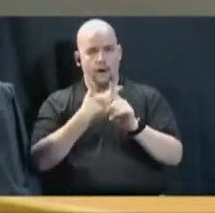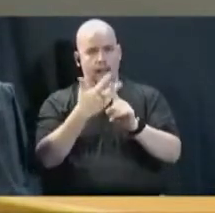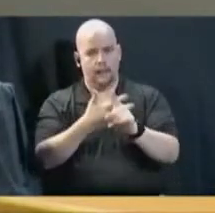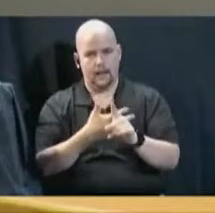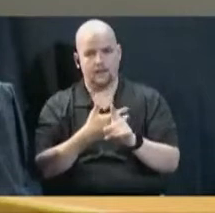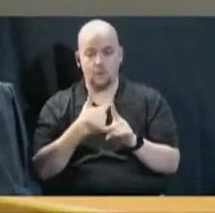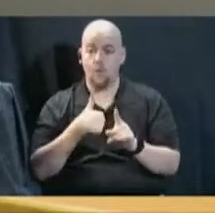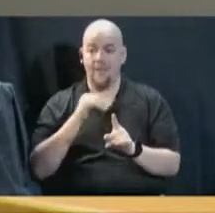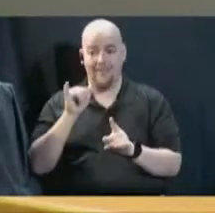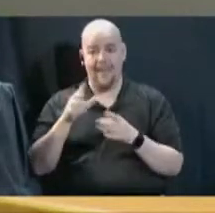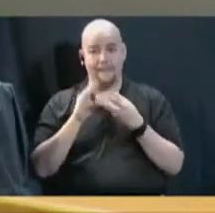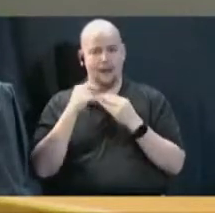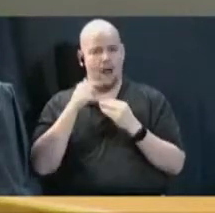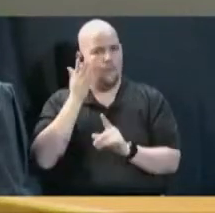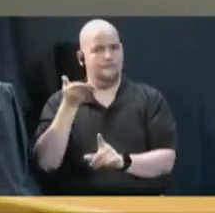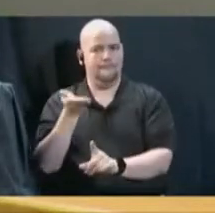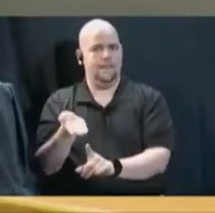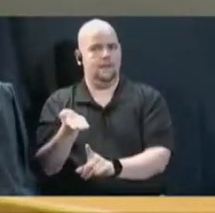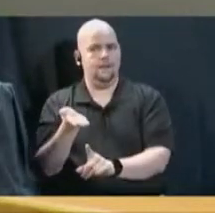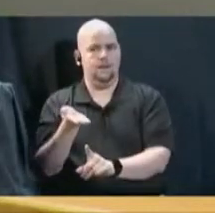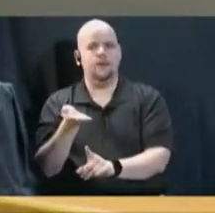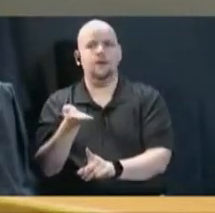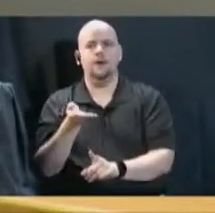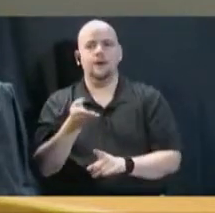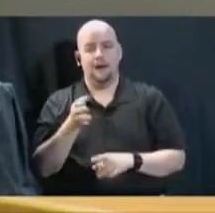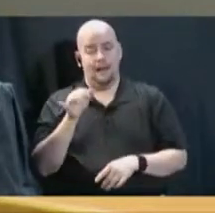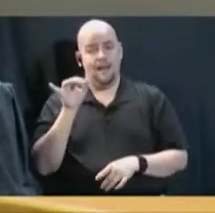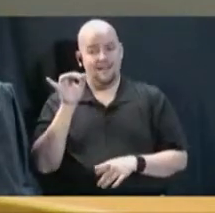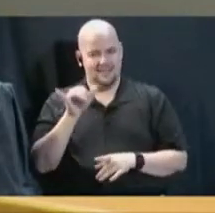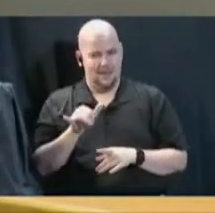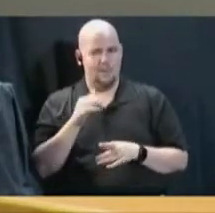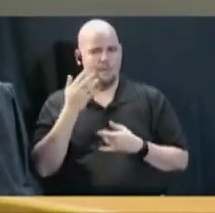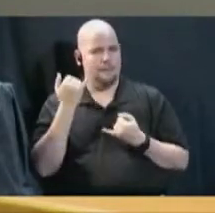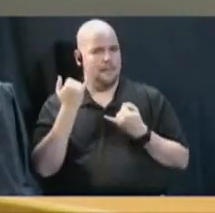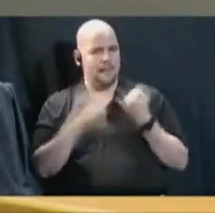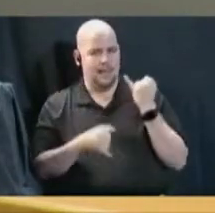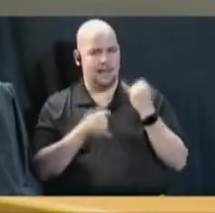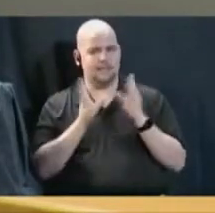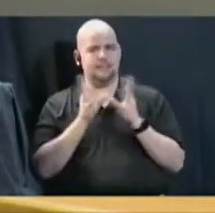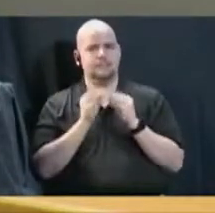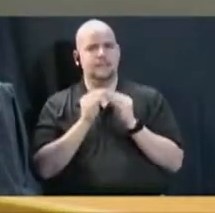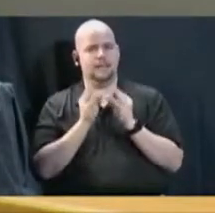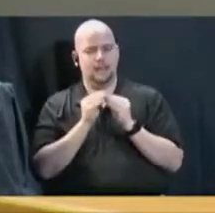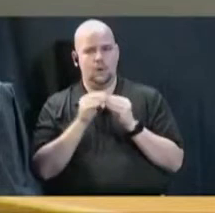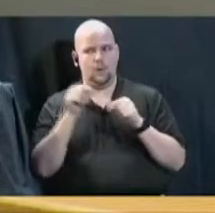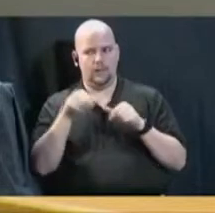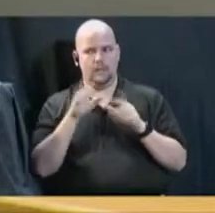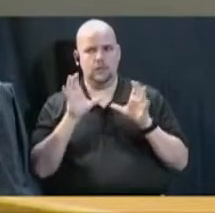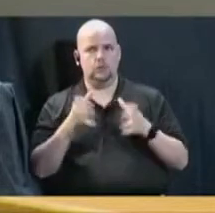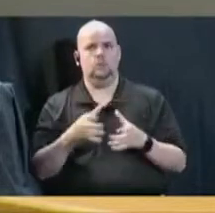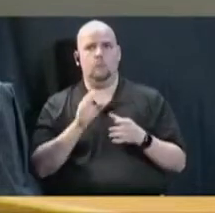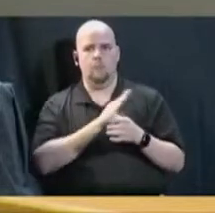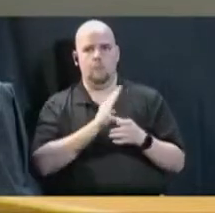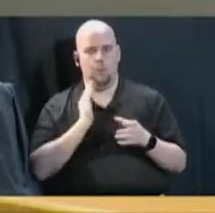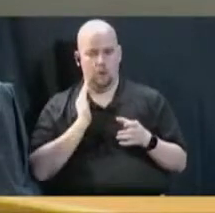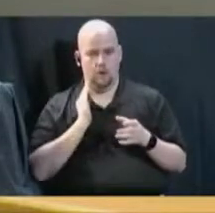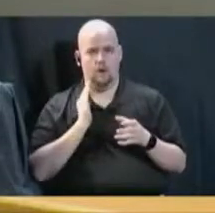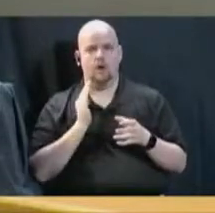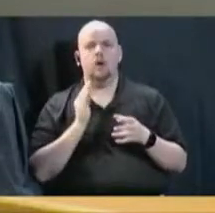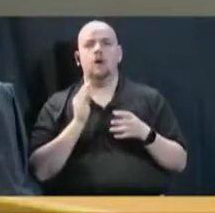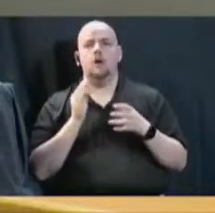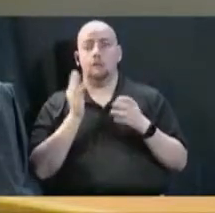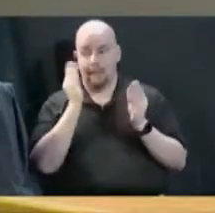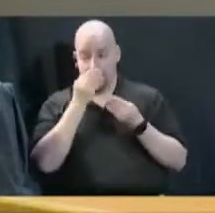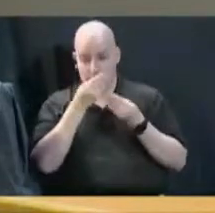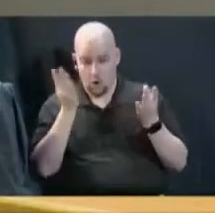So I will be at the next meeting, and that will probably be my last meeting with this body. To